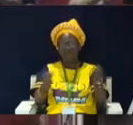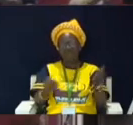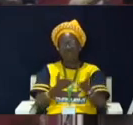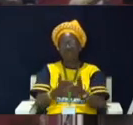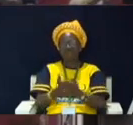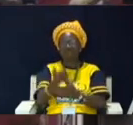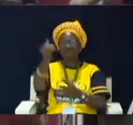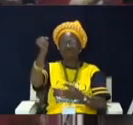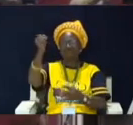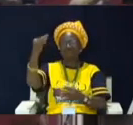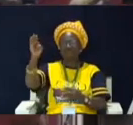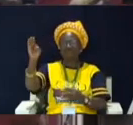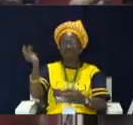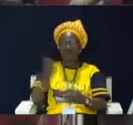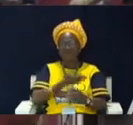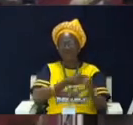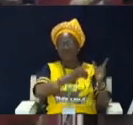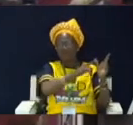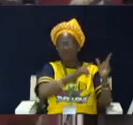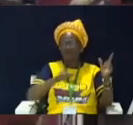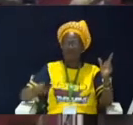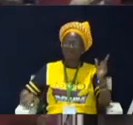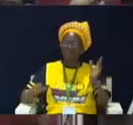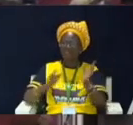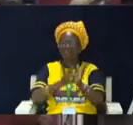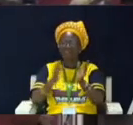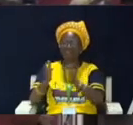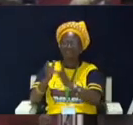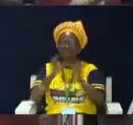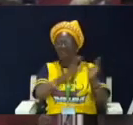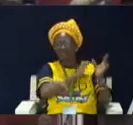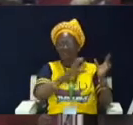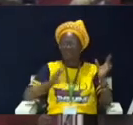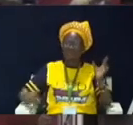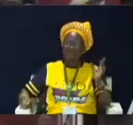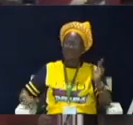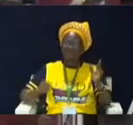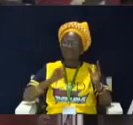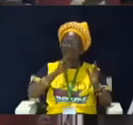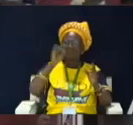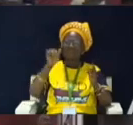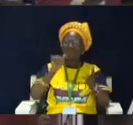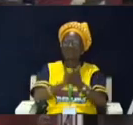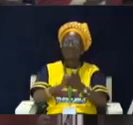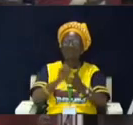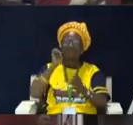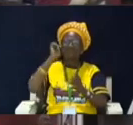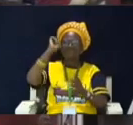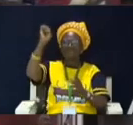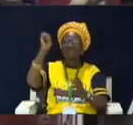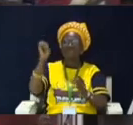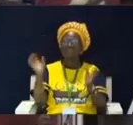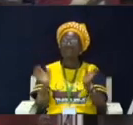Christ is that he celebrated before the breakthrough came.